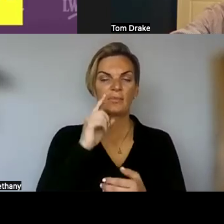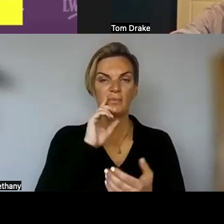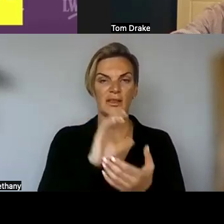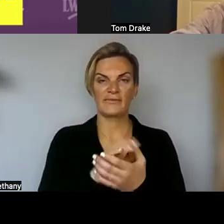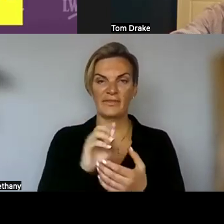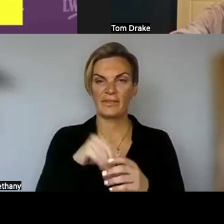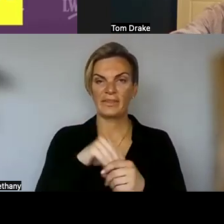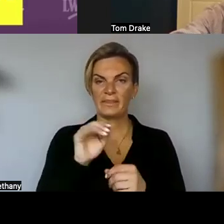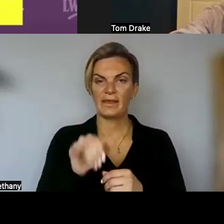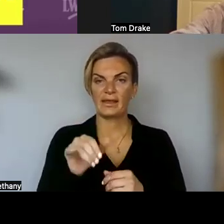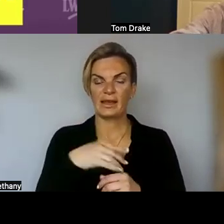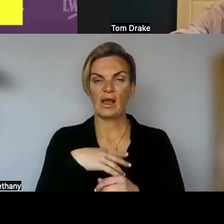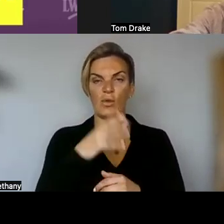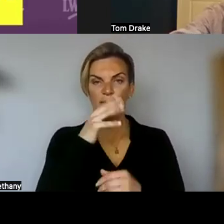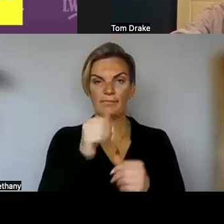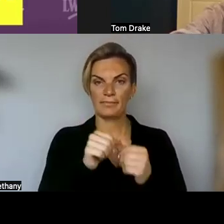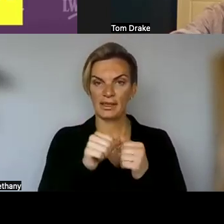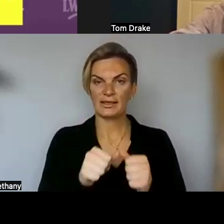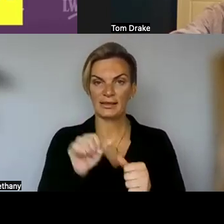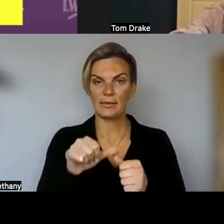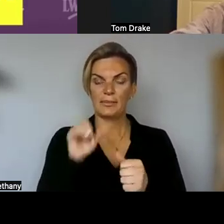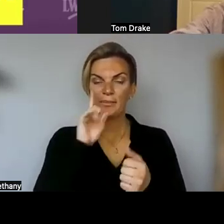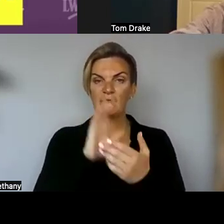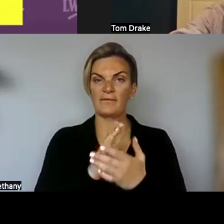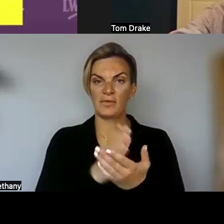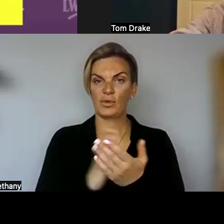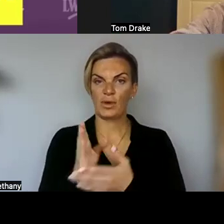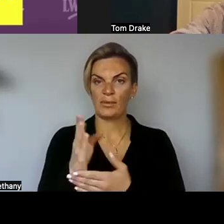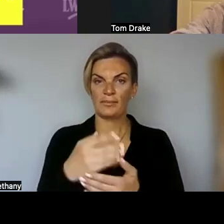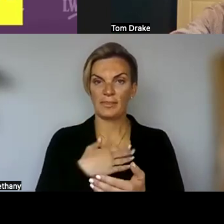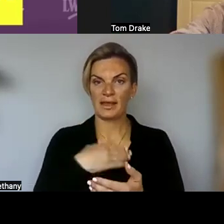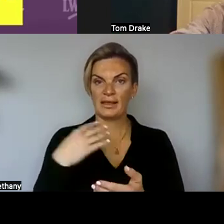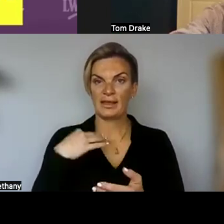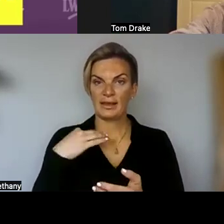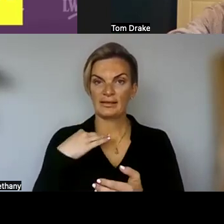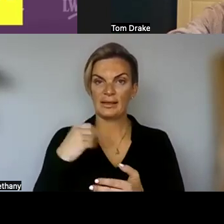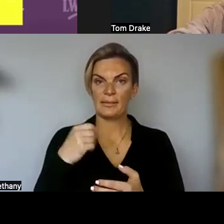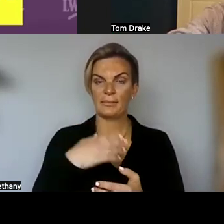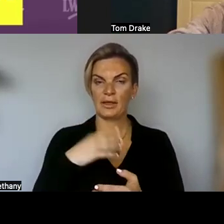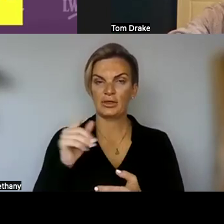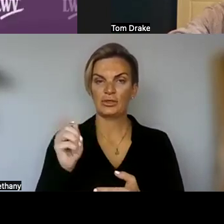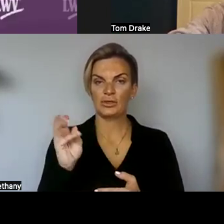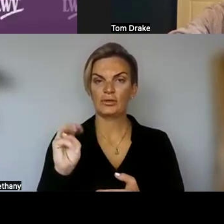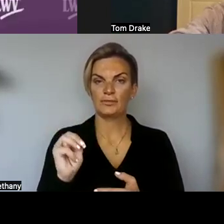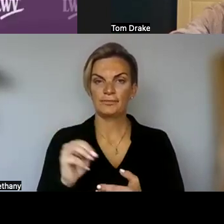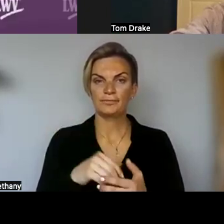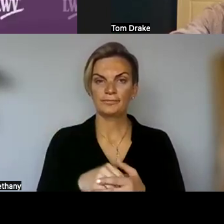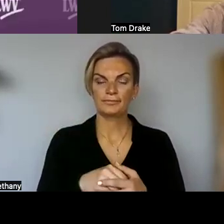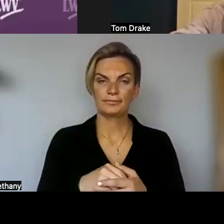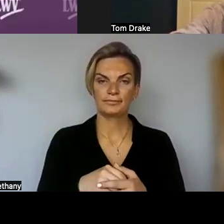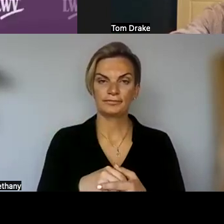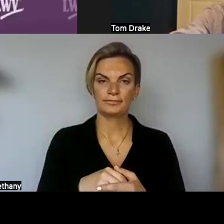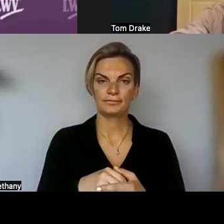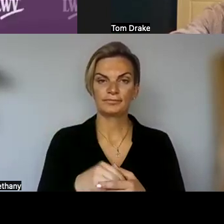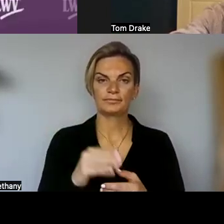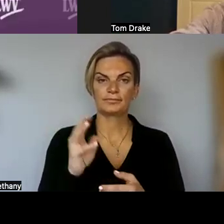will maintain that belief throughout my candidacy and terms. Thank you. Morgan.